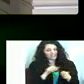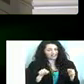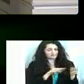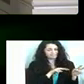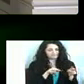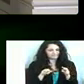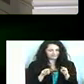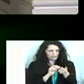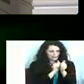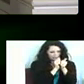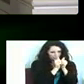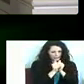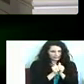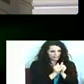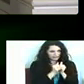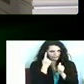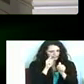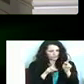people.